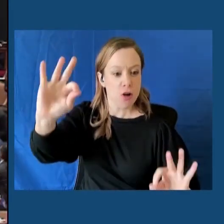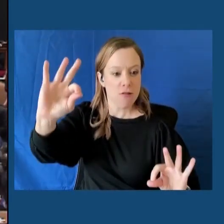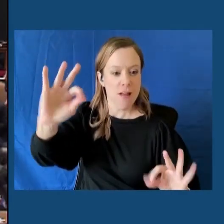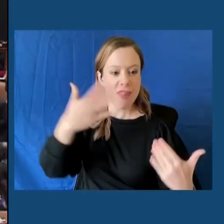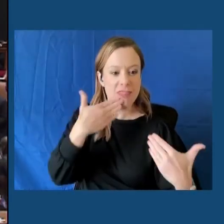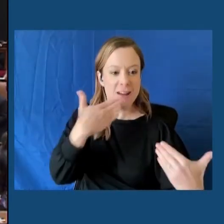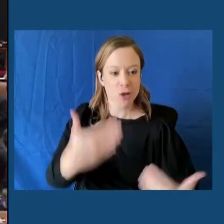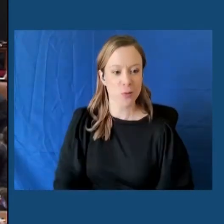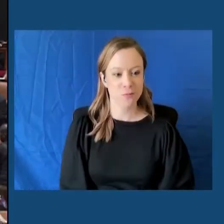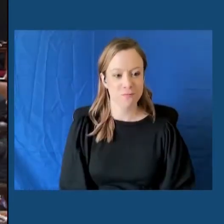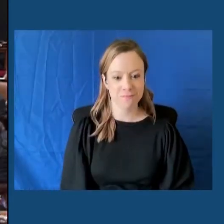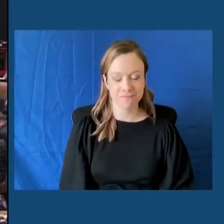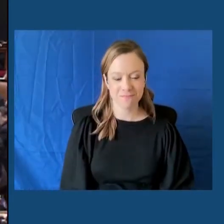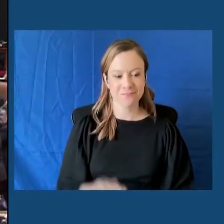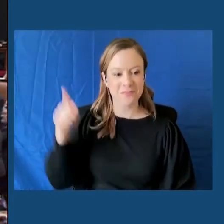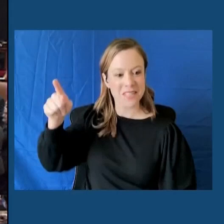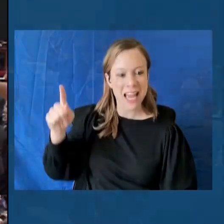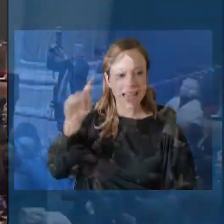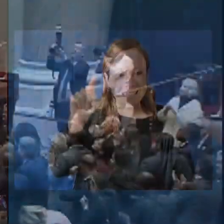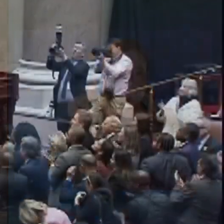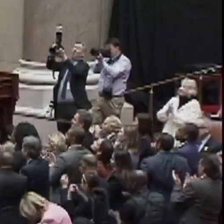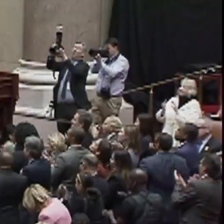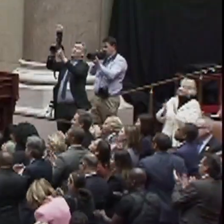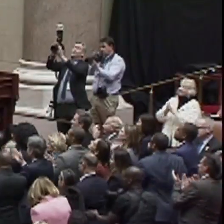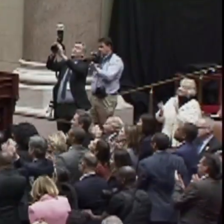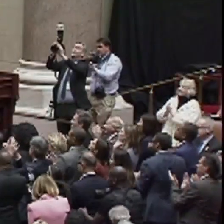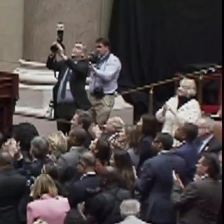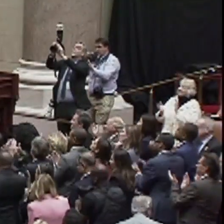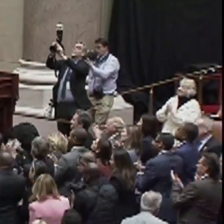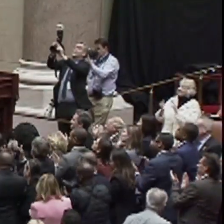Welcome to New York. It's been